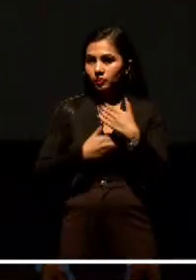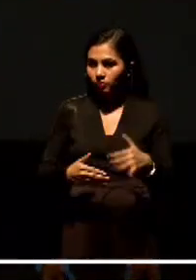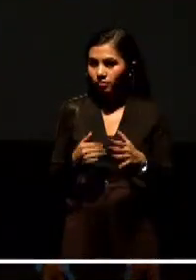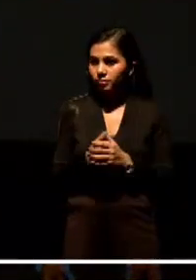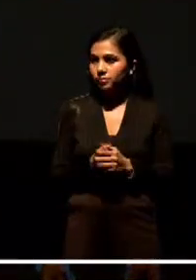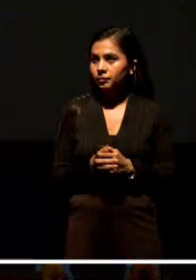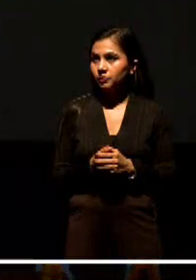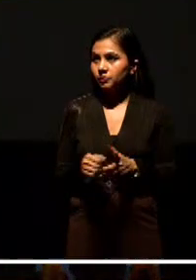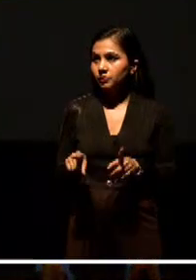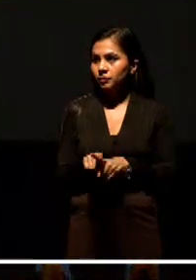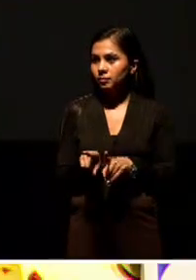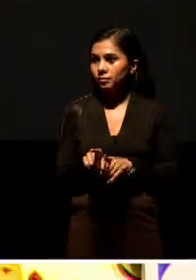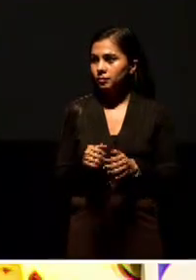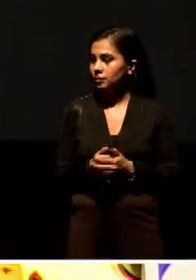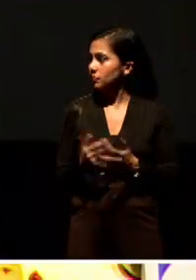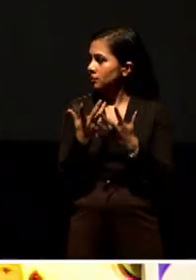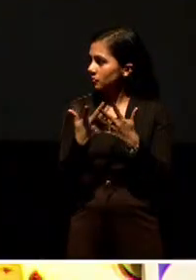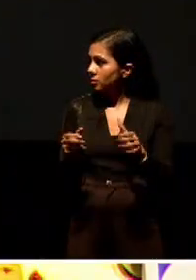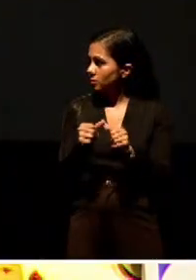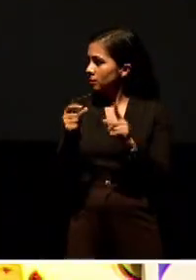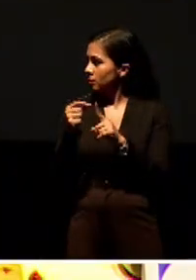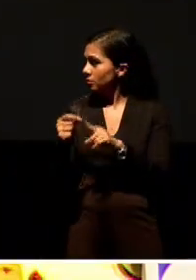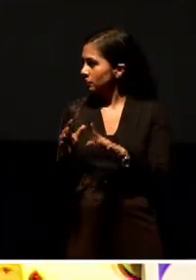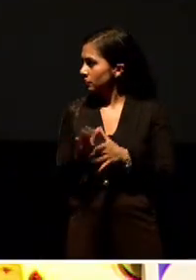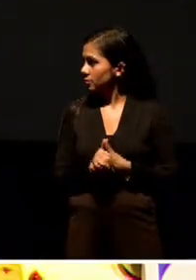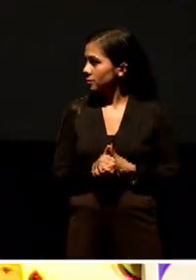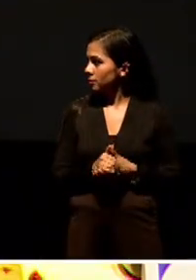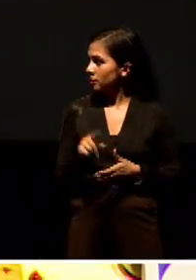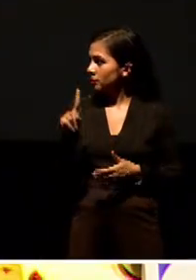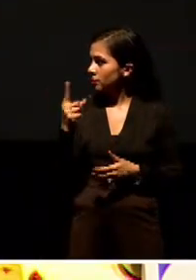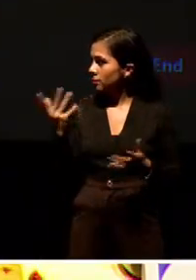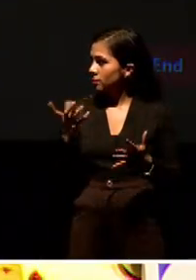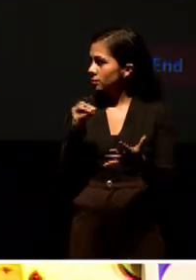whenever designing for any application. So first thing is